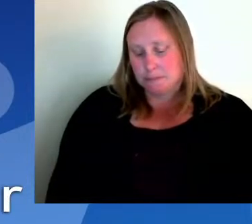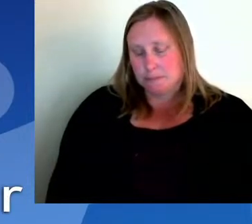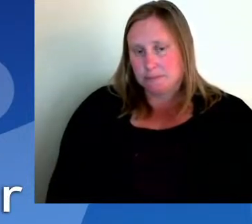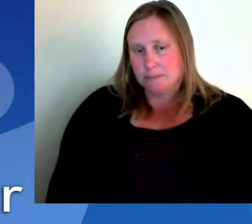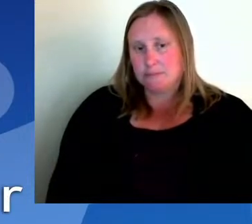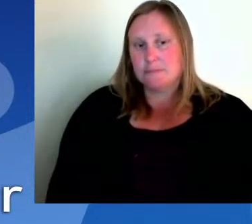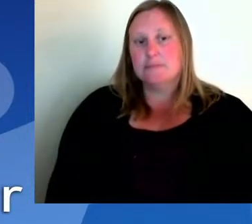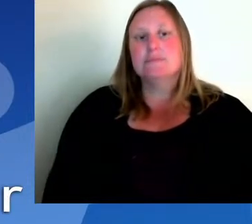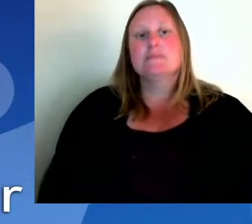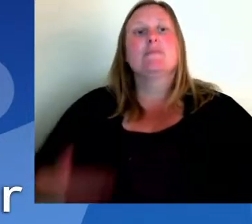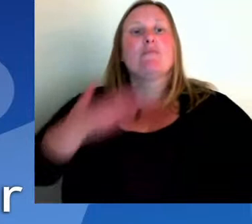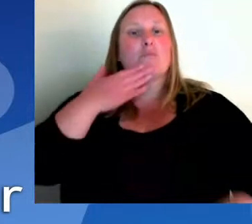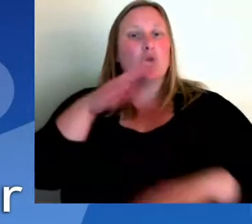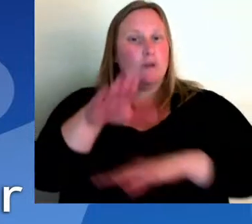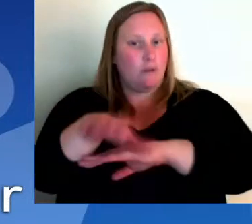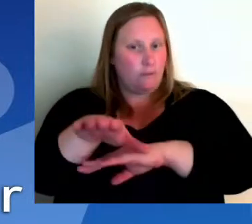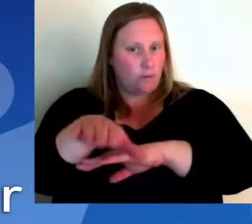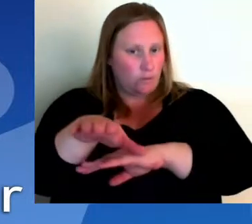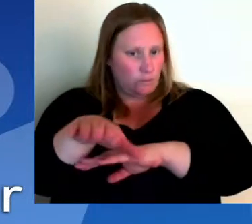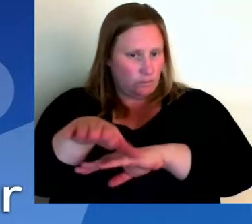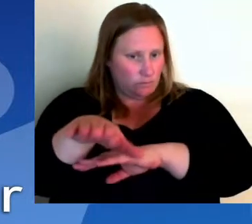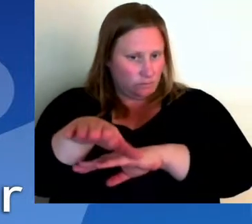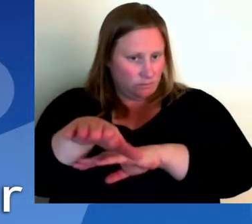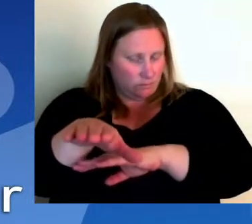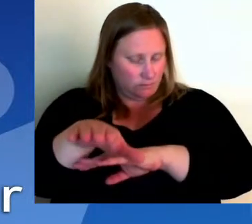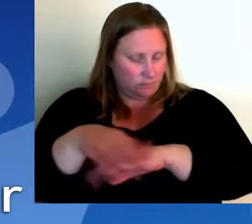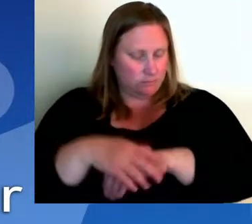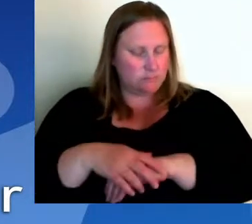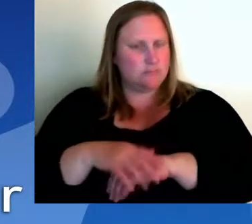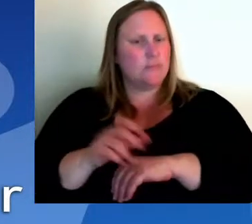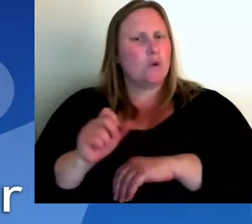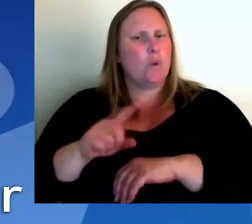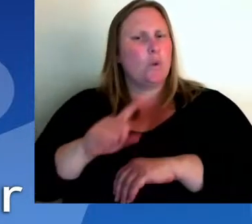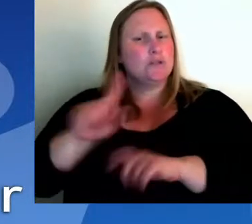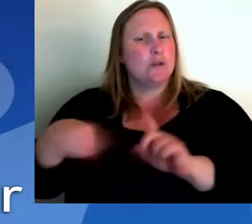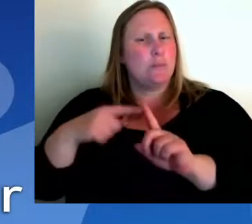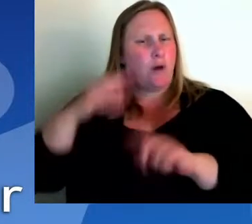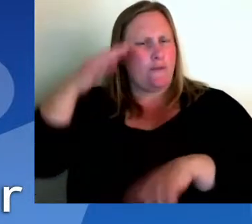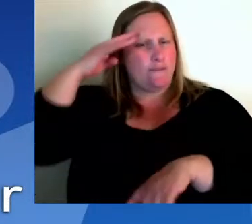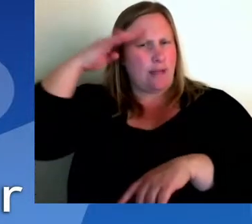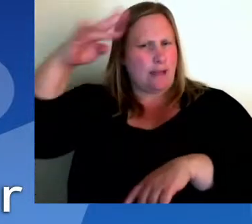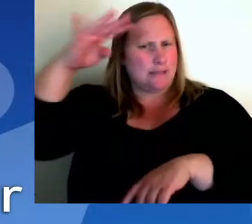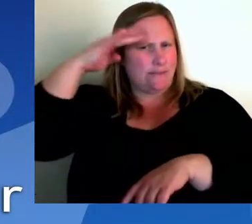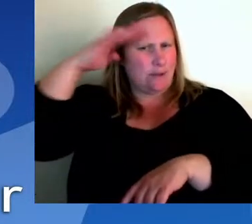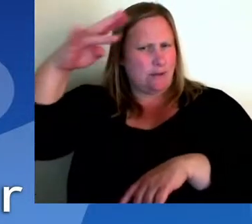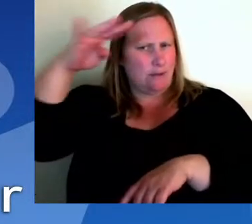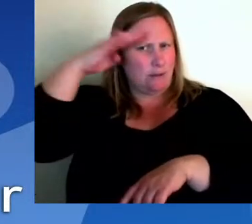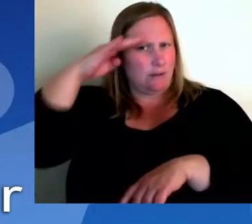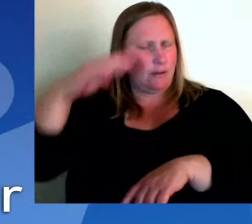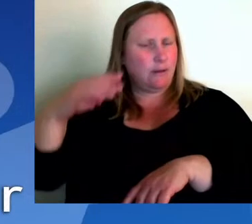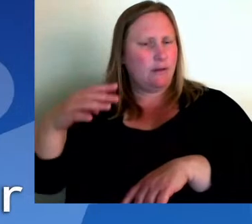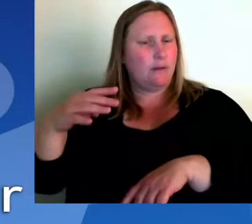Good afternoon. I had a question about the philosophy about